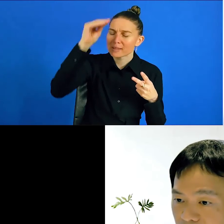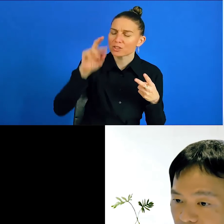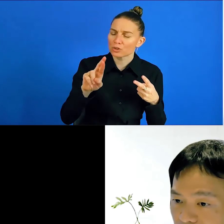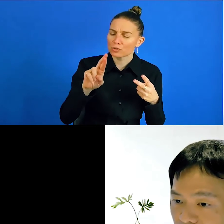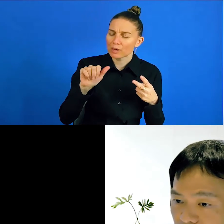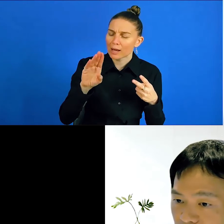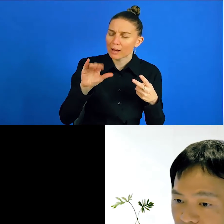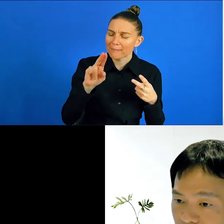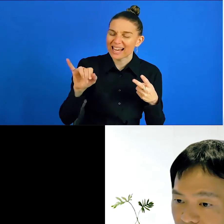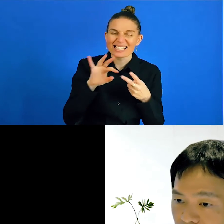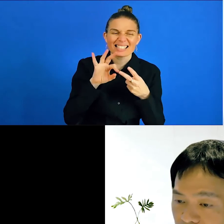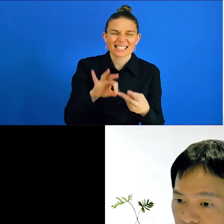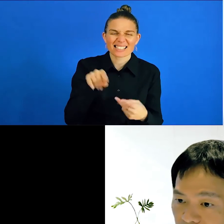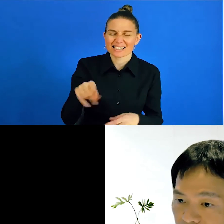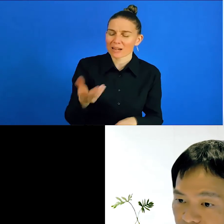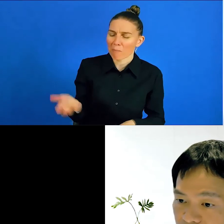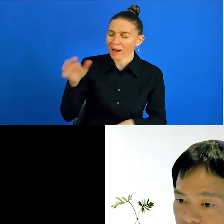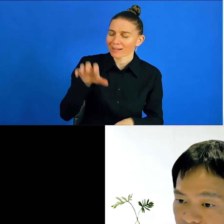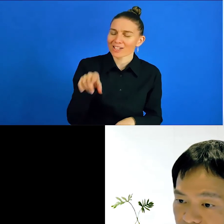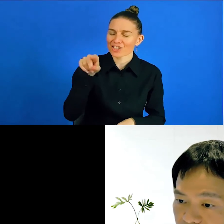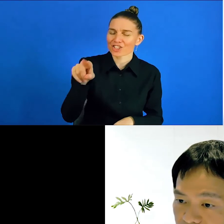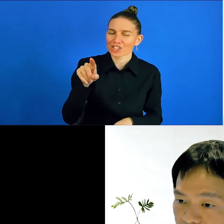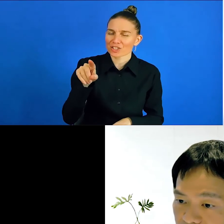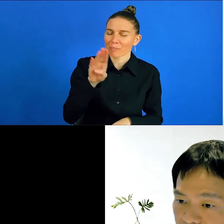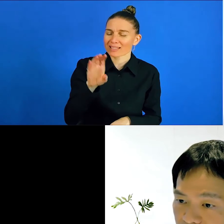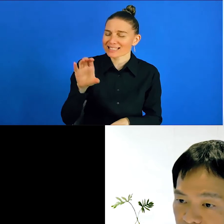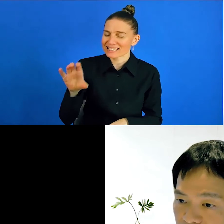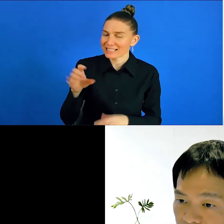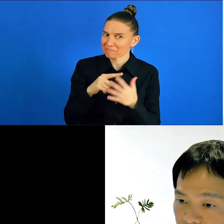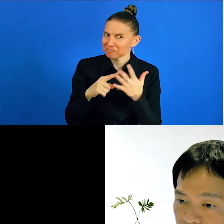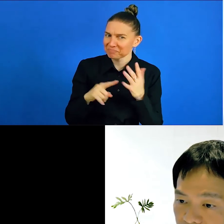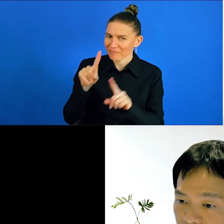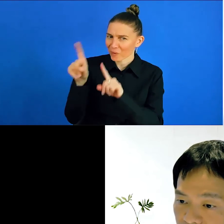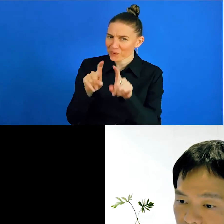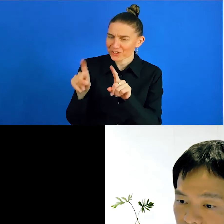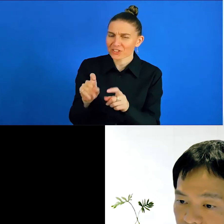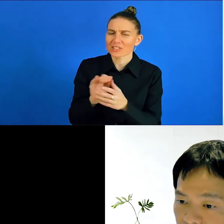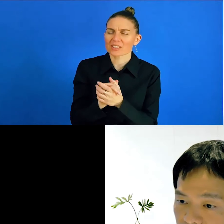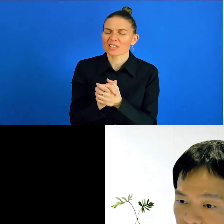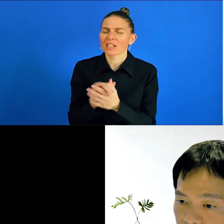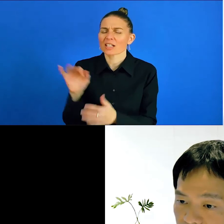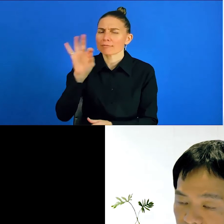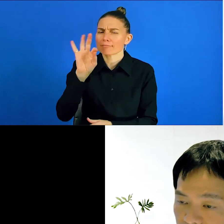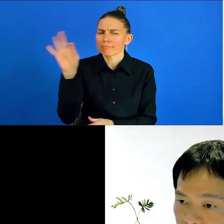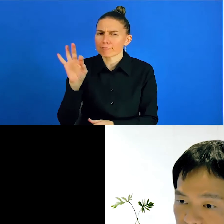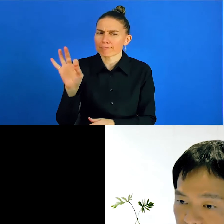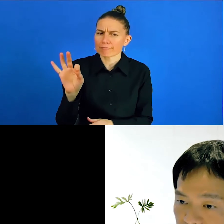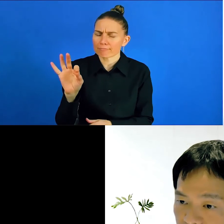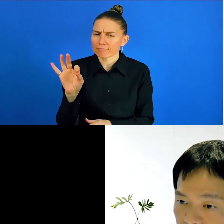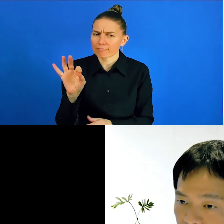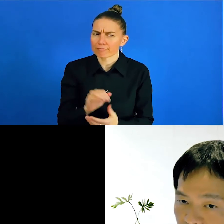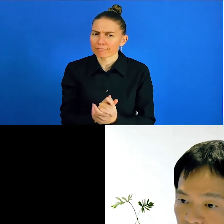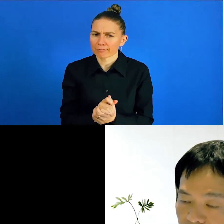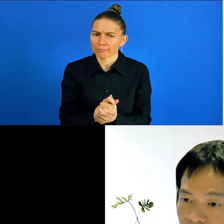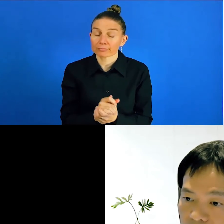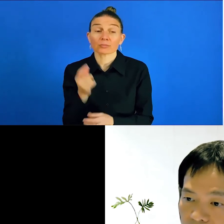relating to Bangladesh Computer Council, mainly in terms of understanding, is there sort of like, are there women